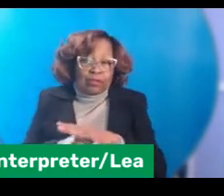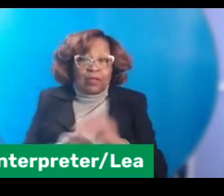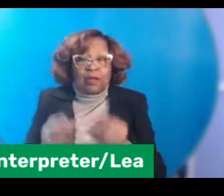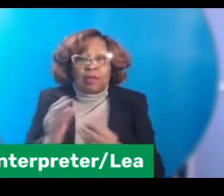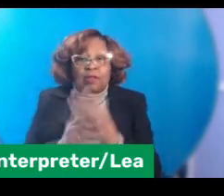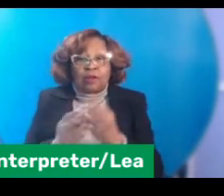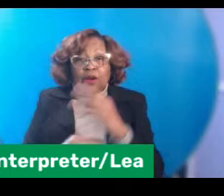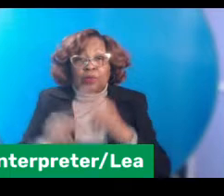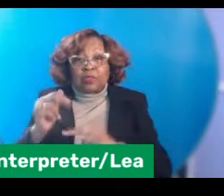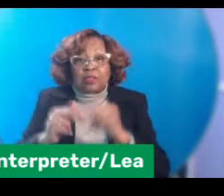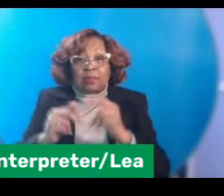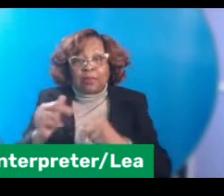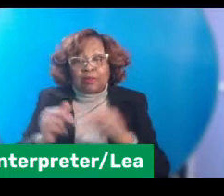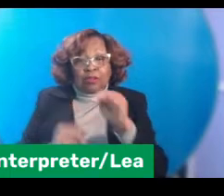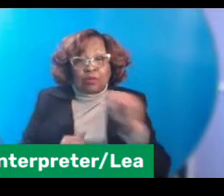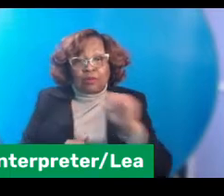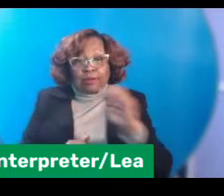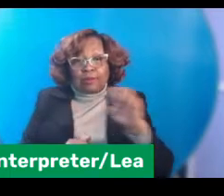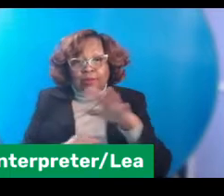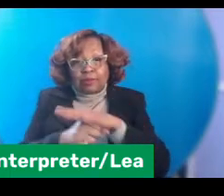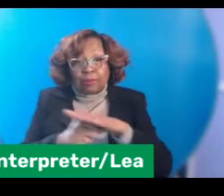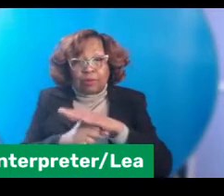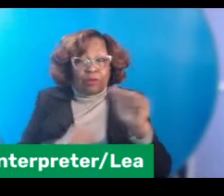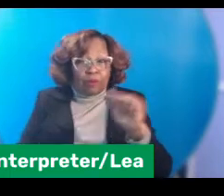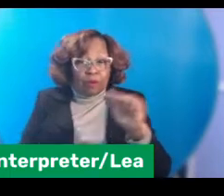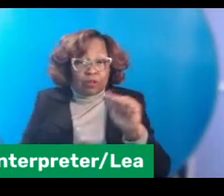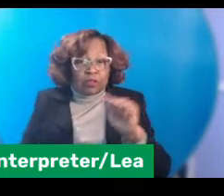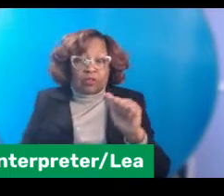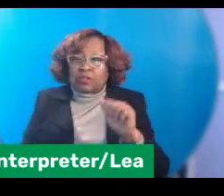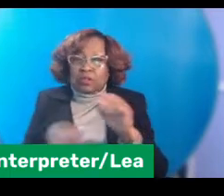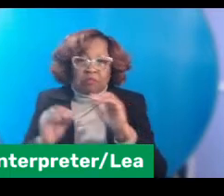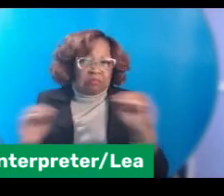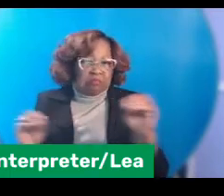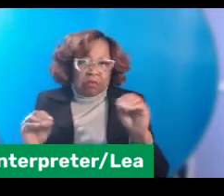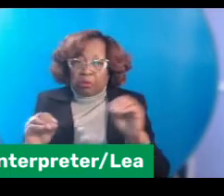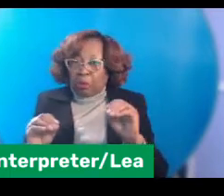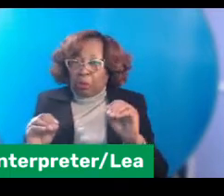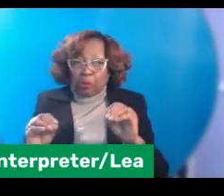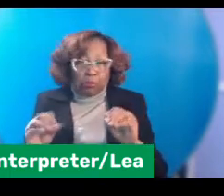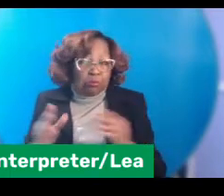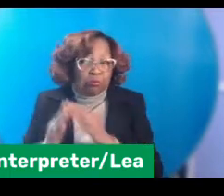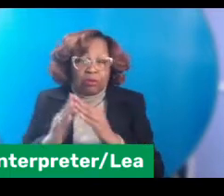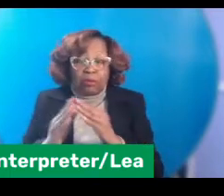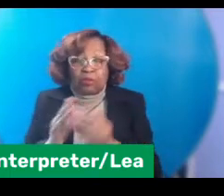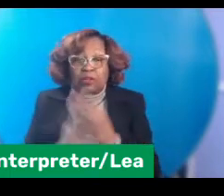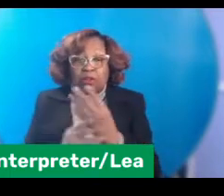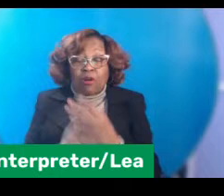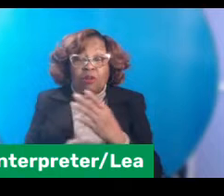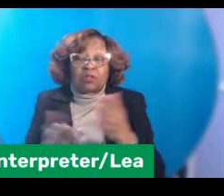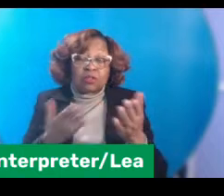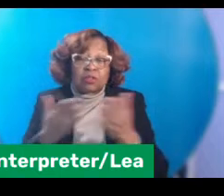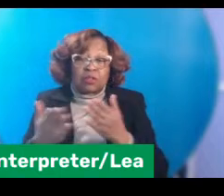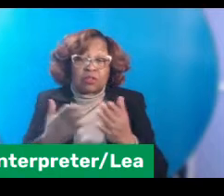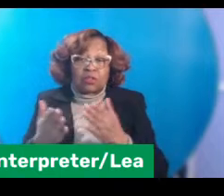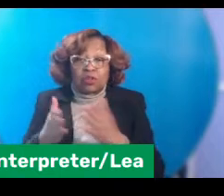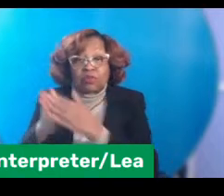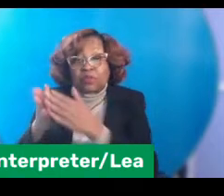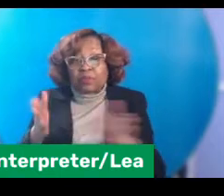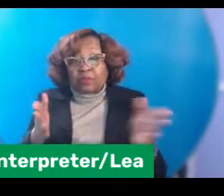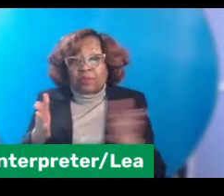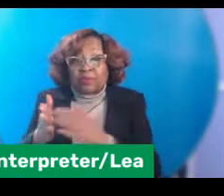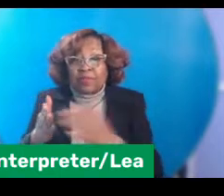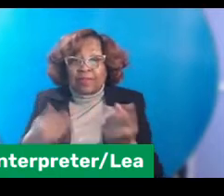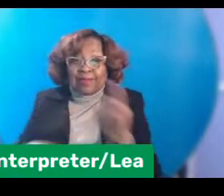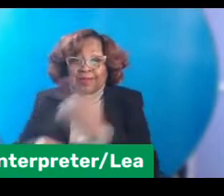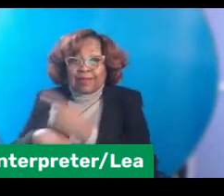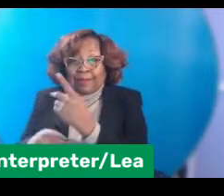in the northeast part of Austin, which had no existing community gardens, and serves a range of ages from daycare